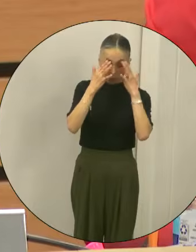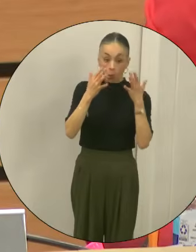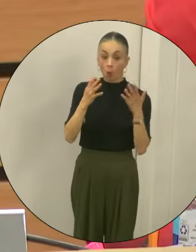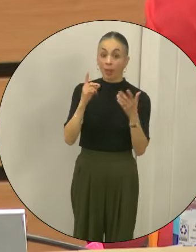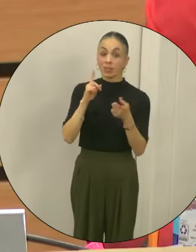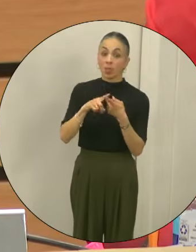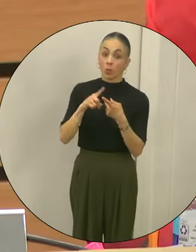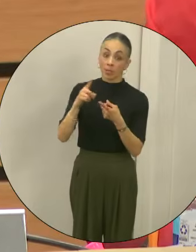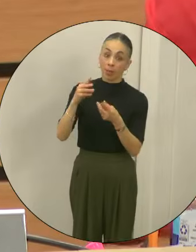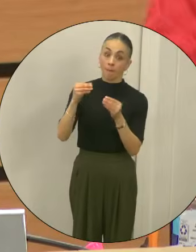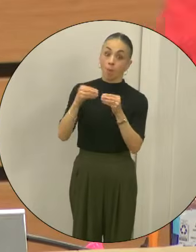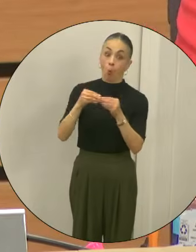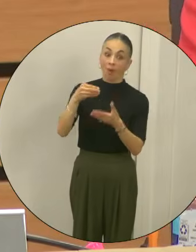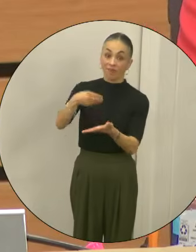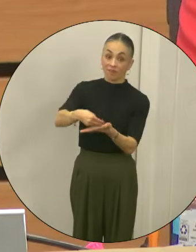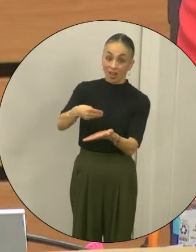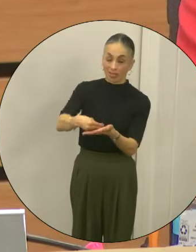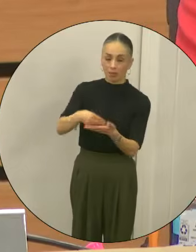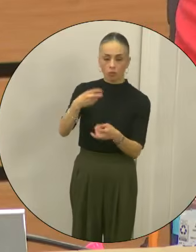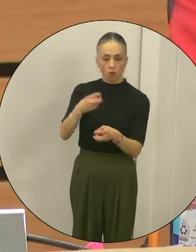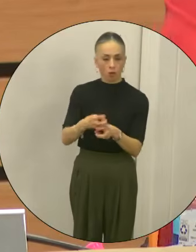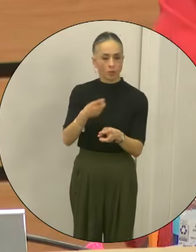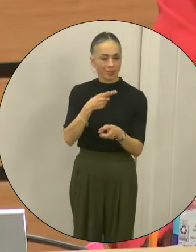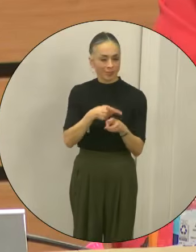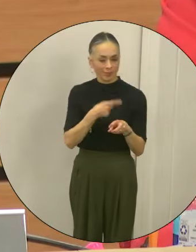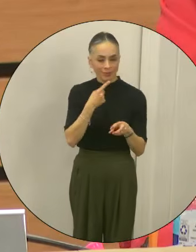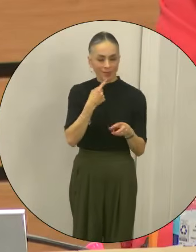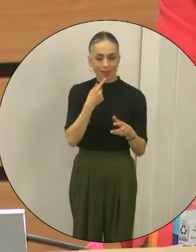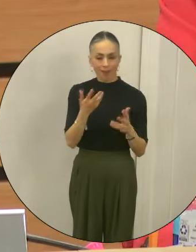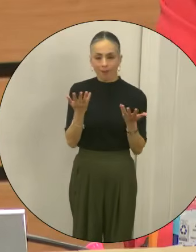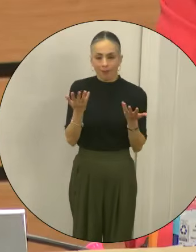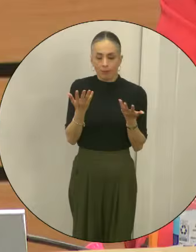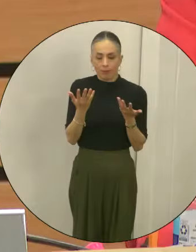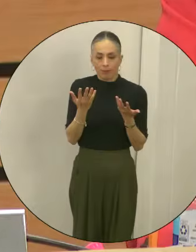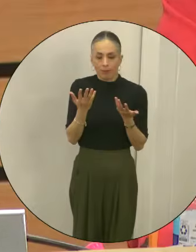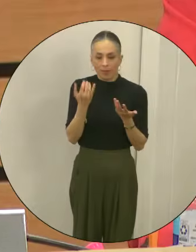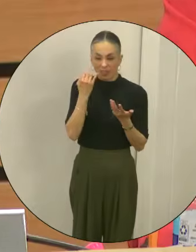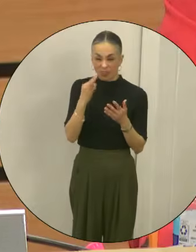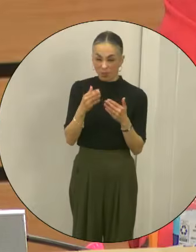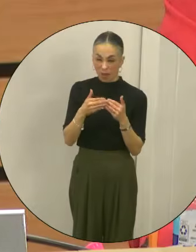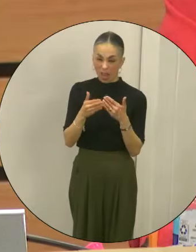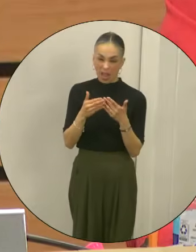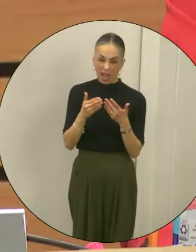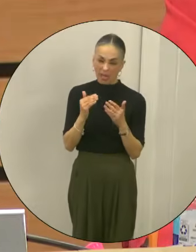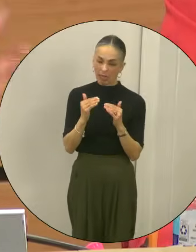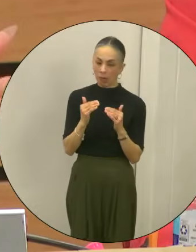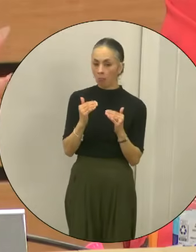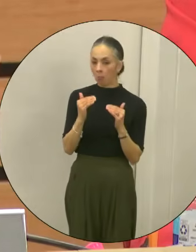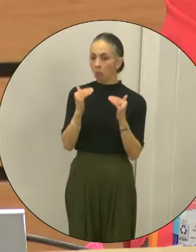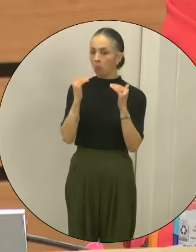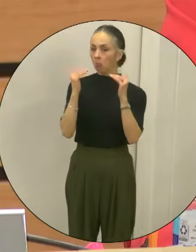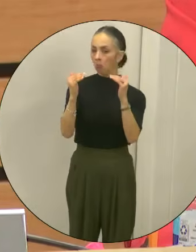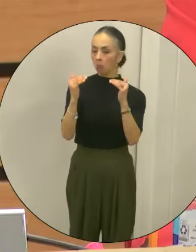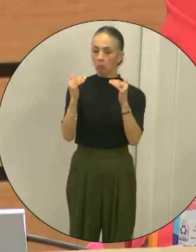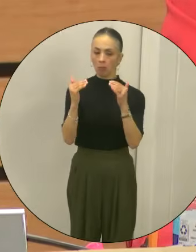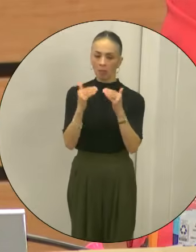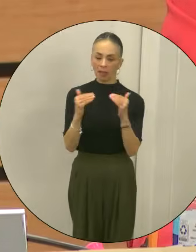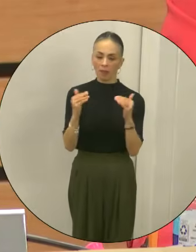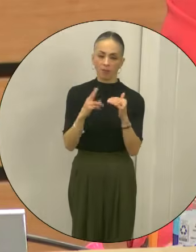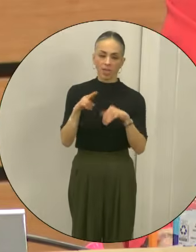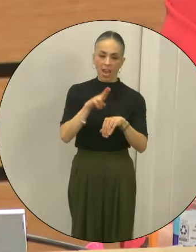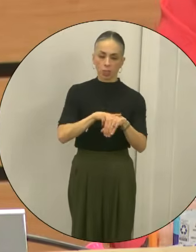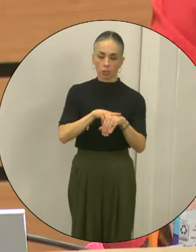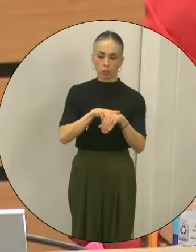say where we could have been if we had even mid-level on the national level of pure pupil